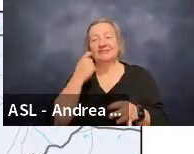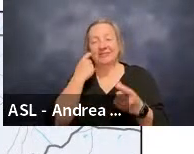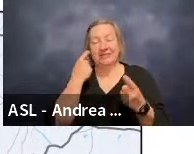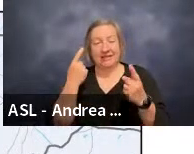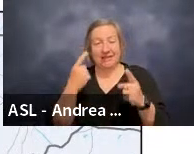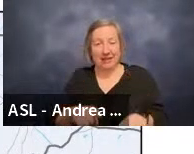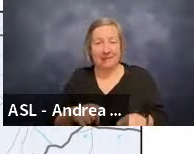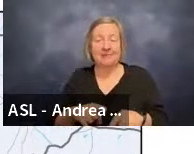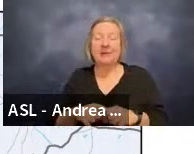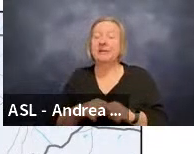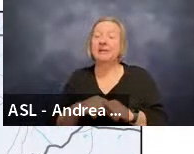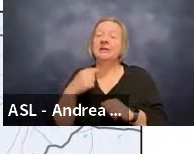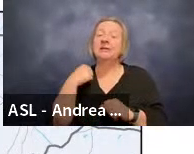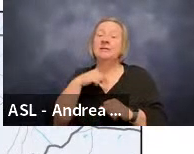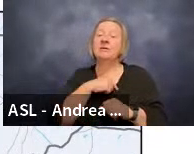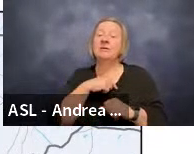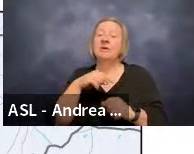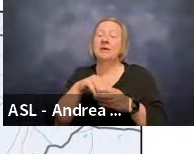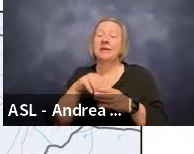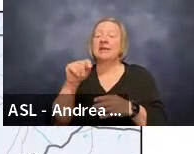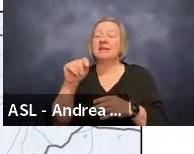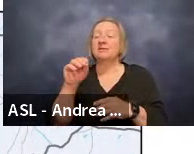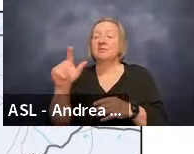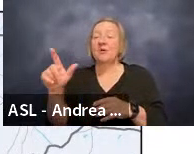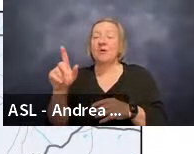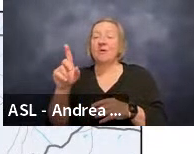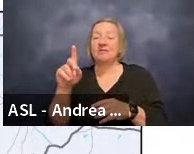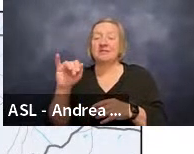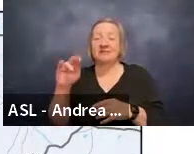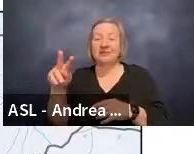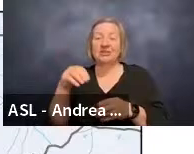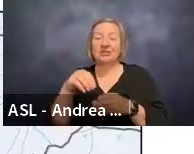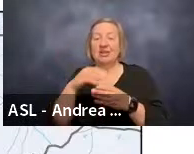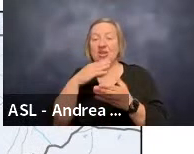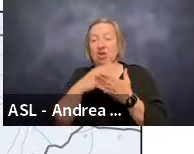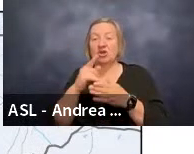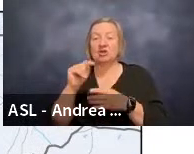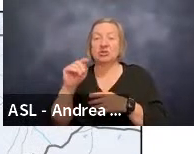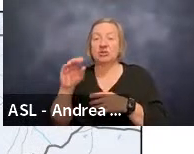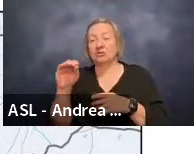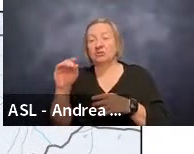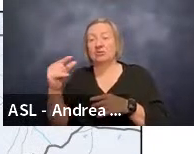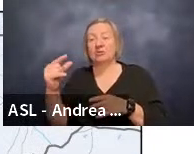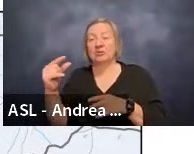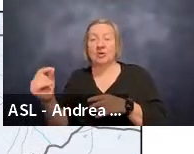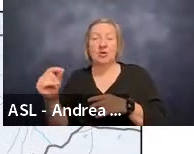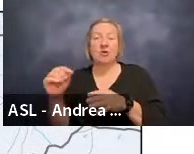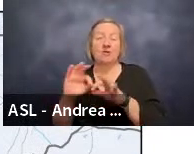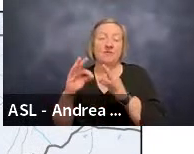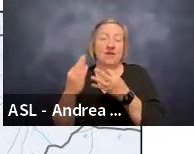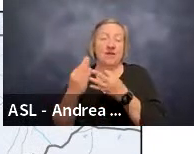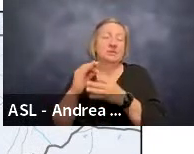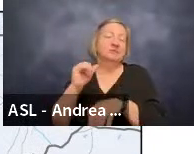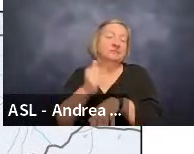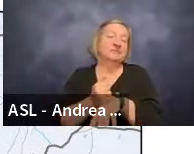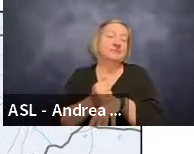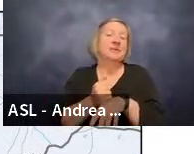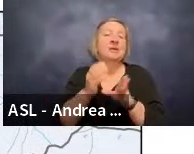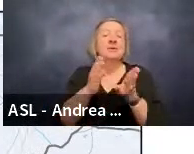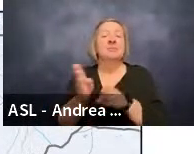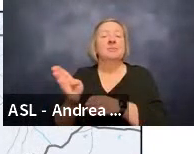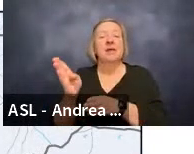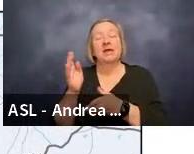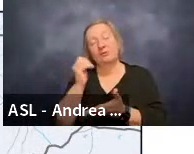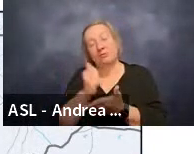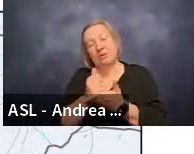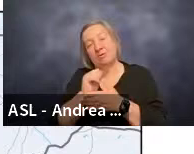and so we in the toll division and the Good to Go family are putting together a plan to help